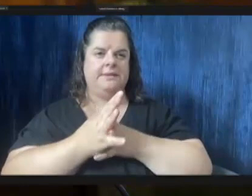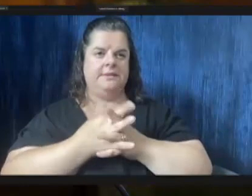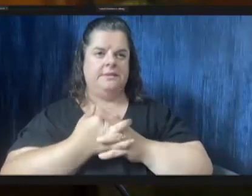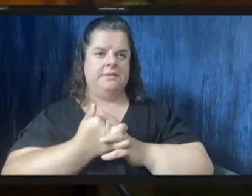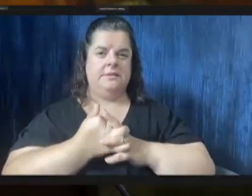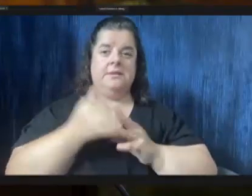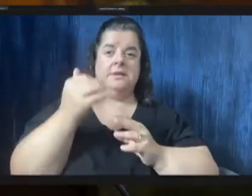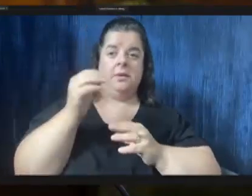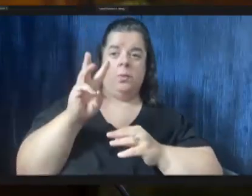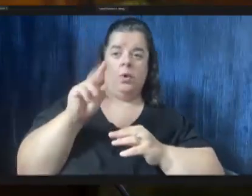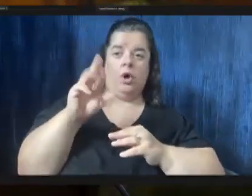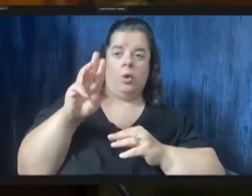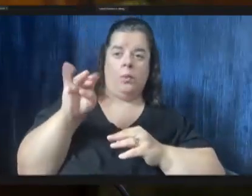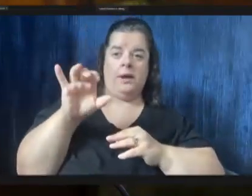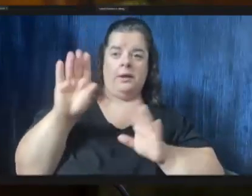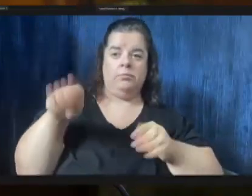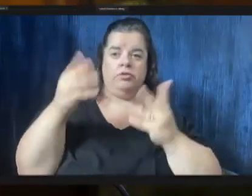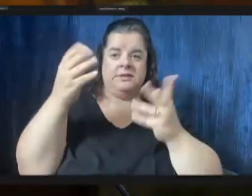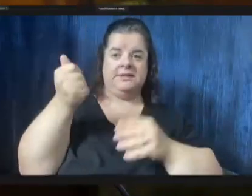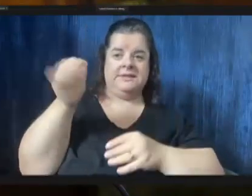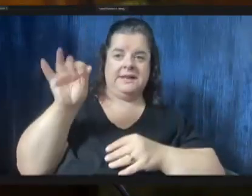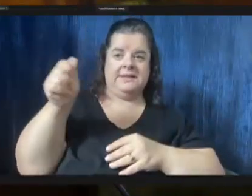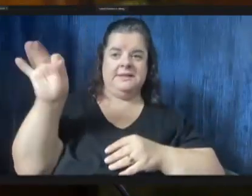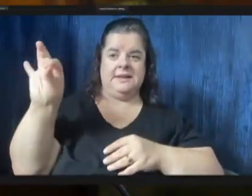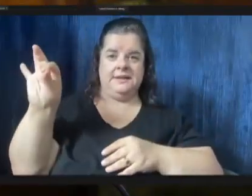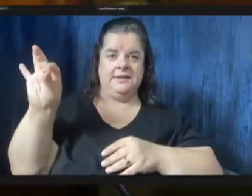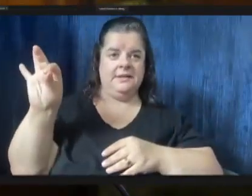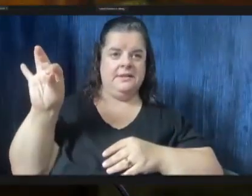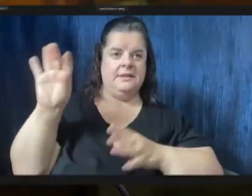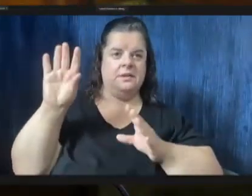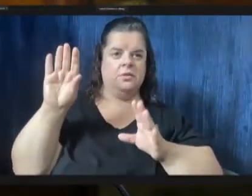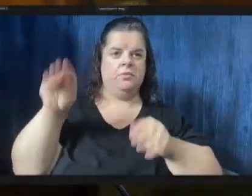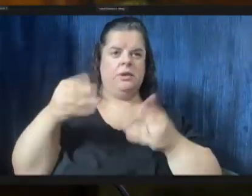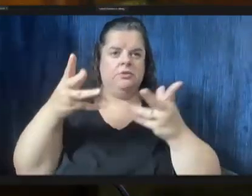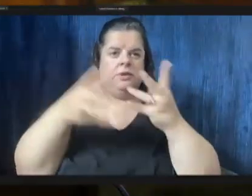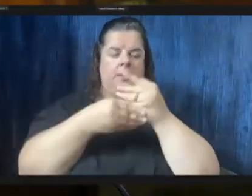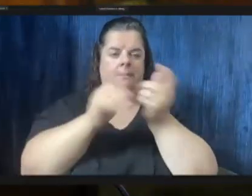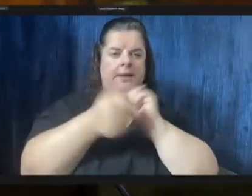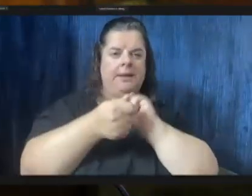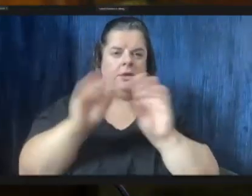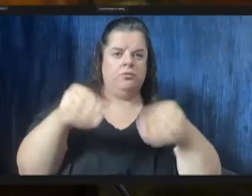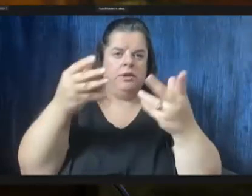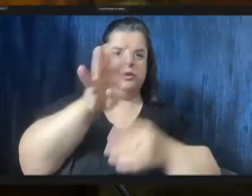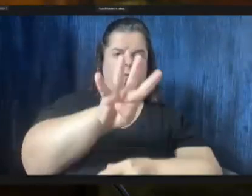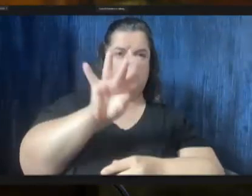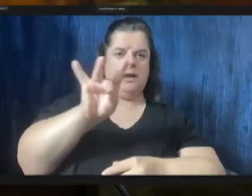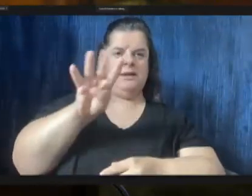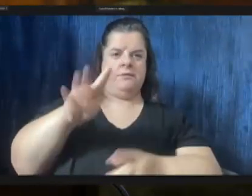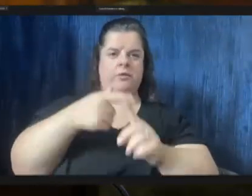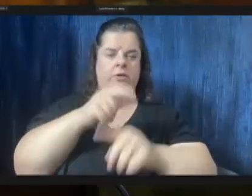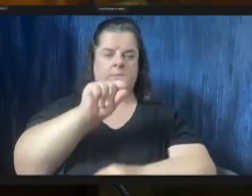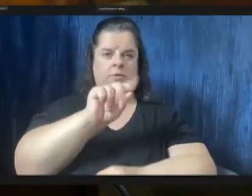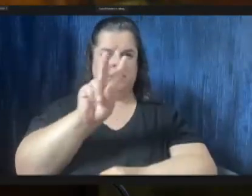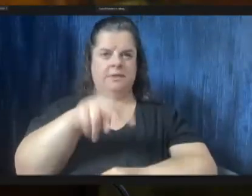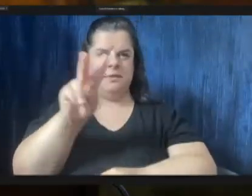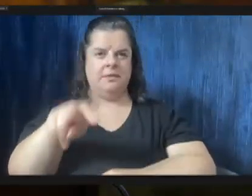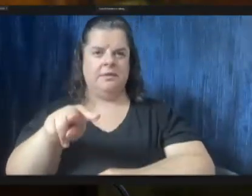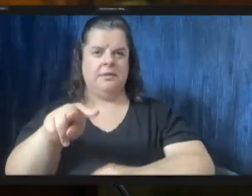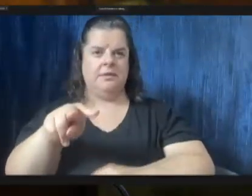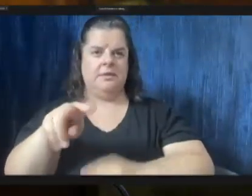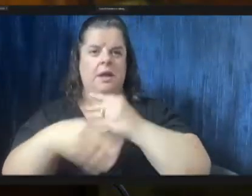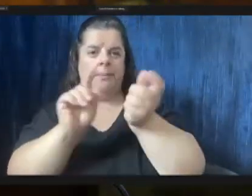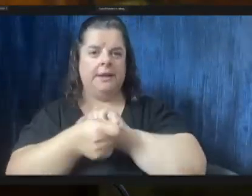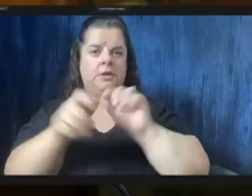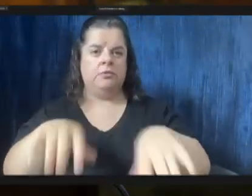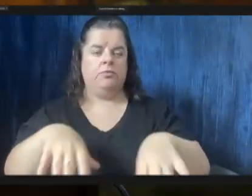Councilwoman Warwick presents Bill number 1919, resolution amending resolution number 484 of 2022, further amending